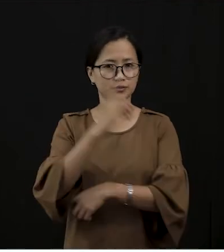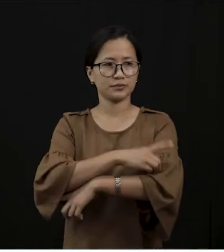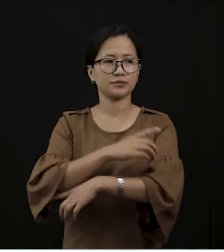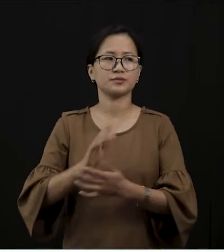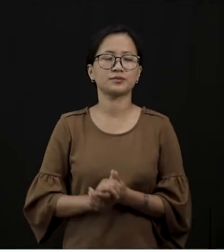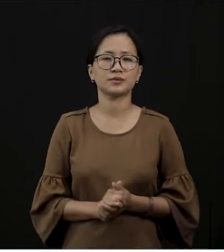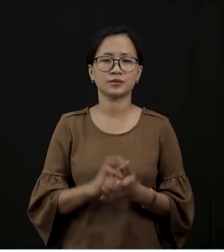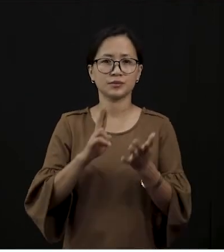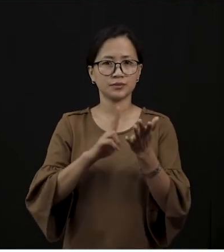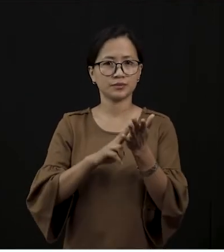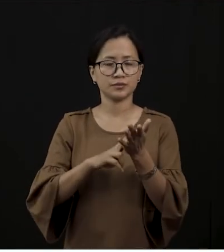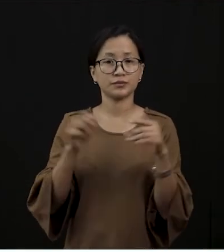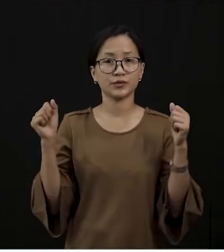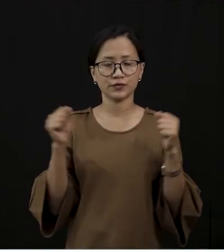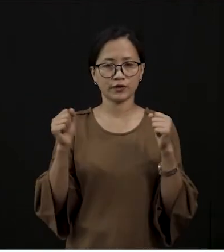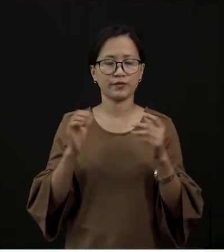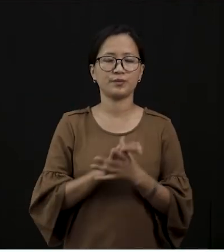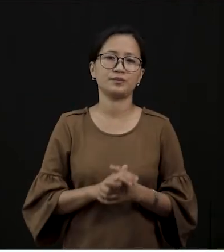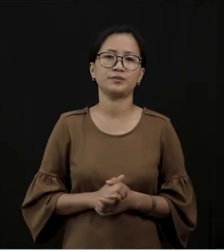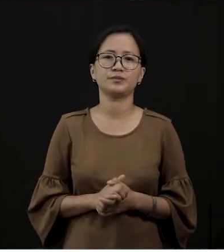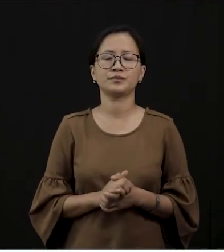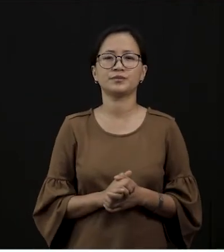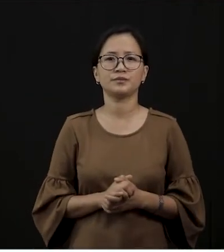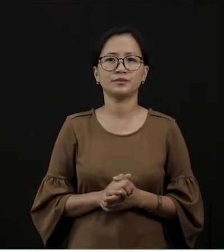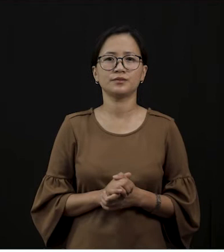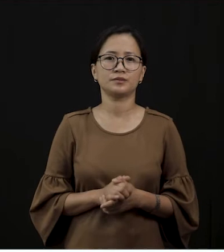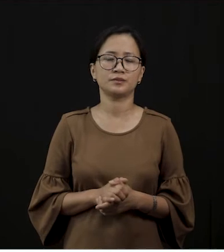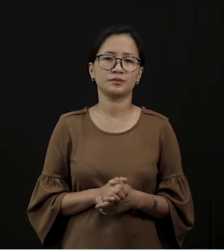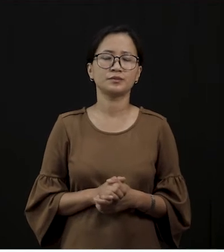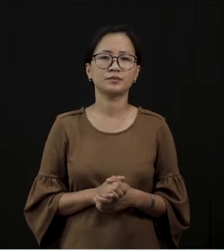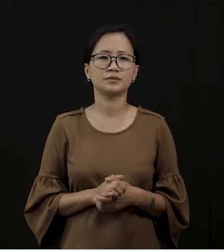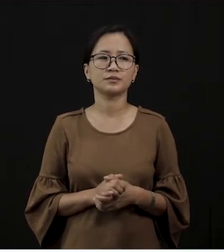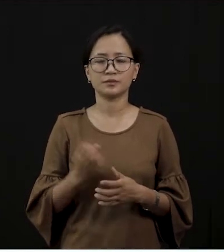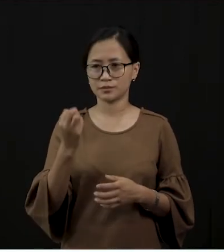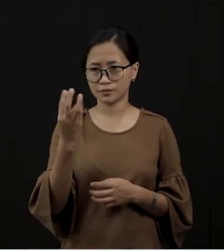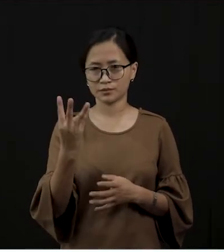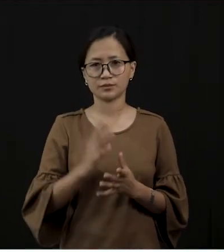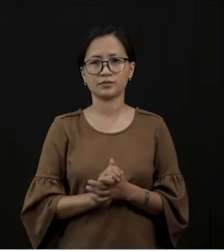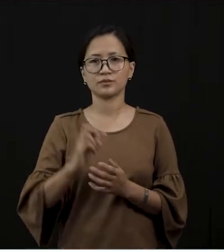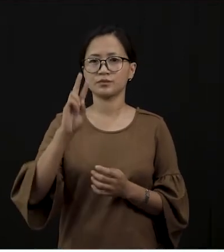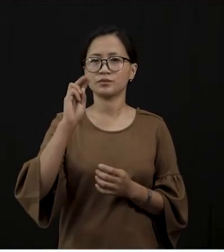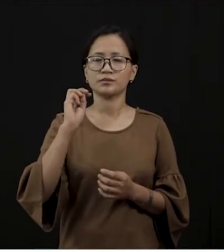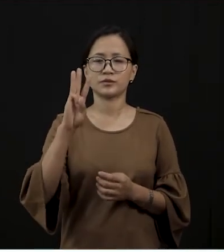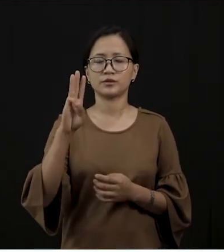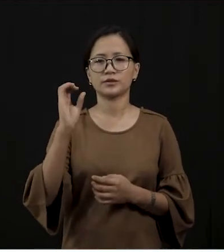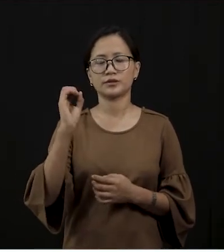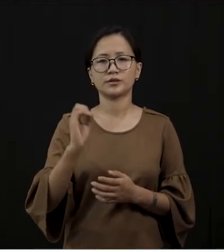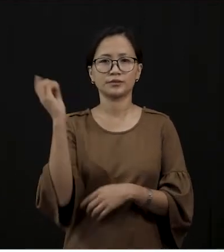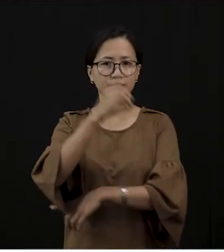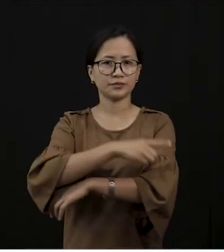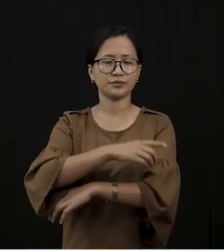Then, this is the month of November 2021. Total 30 days are